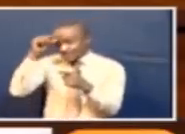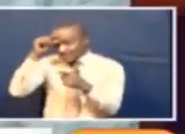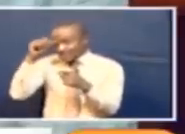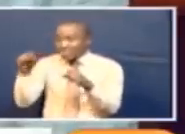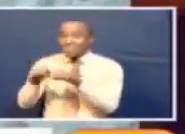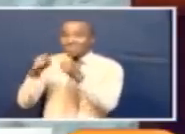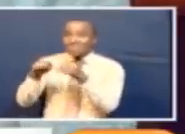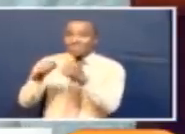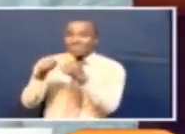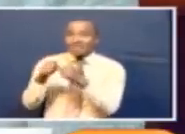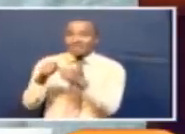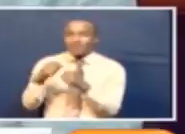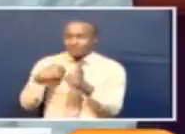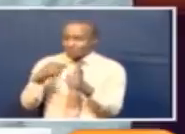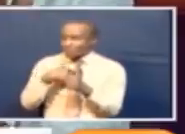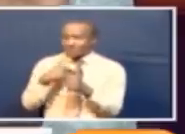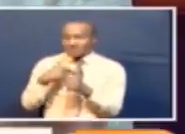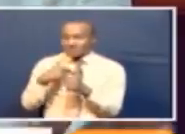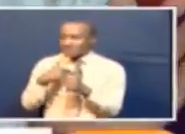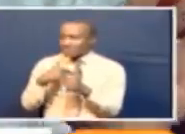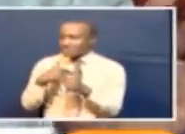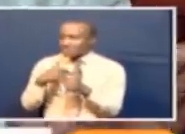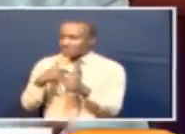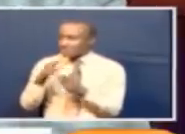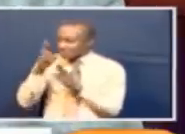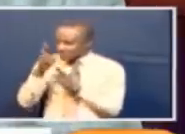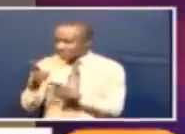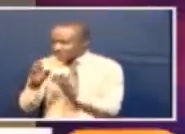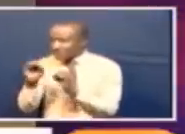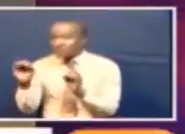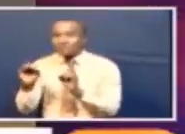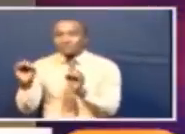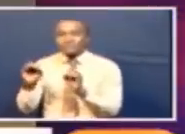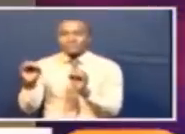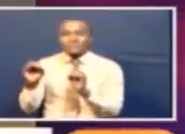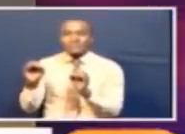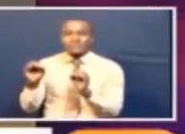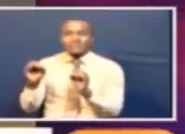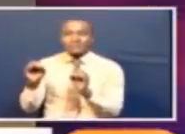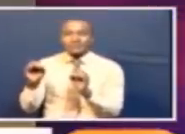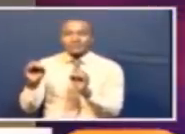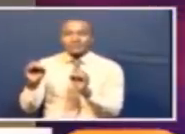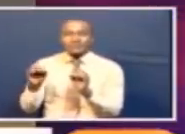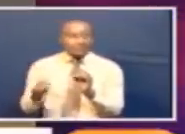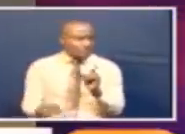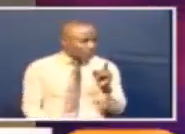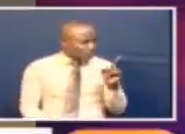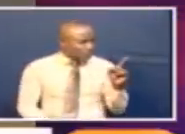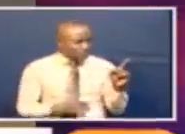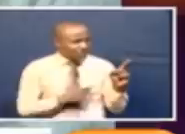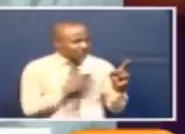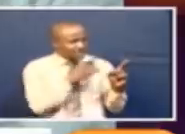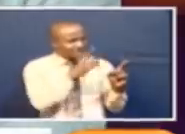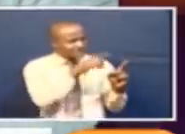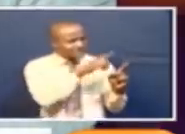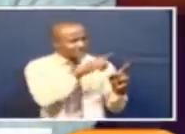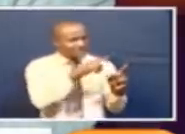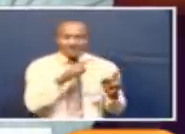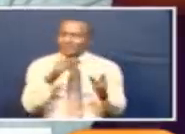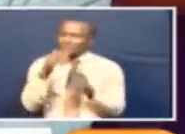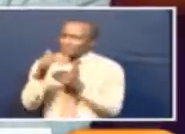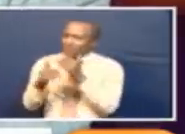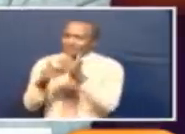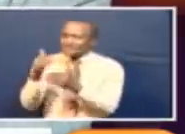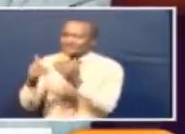that will make doctors not respect each other. All over the world. You're talking about good intentions. You don't think there are good intentions with what is happening? We're talking about processes and